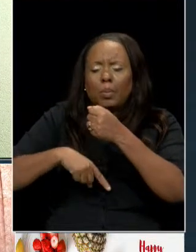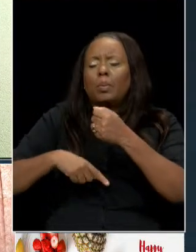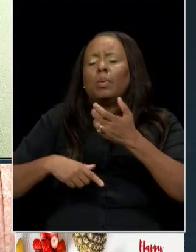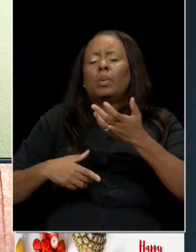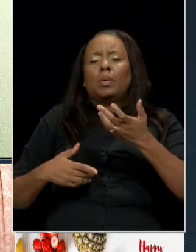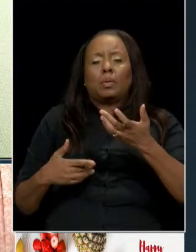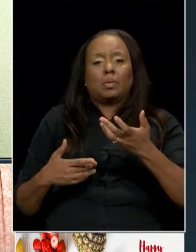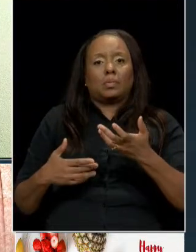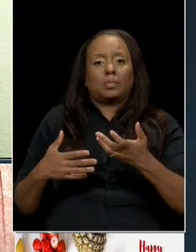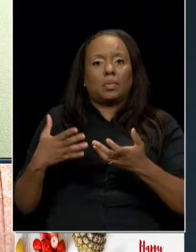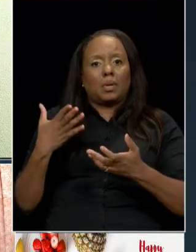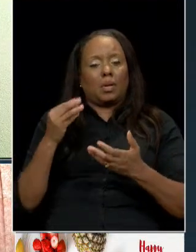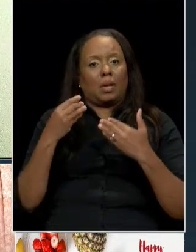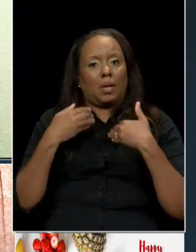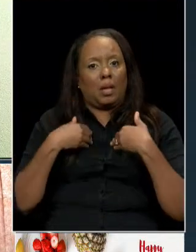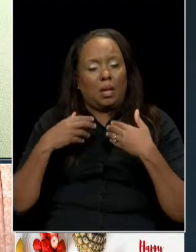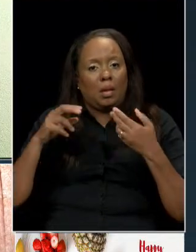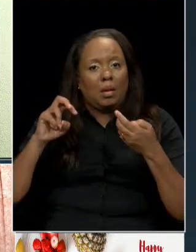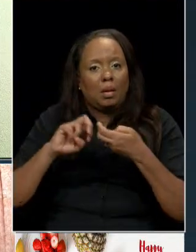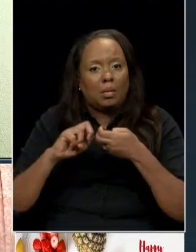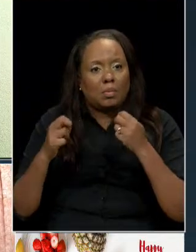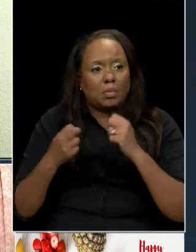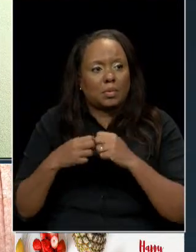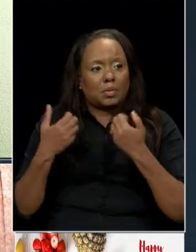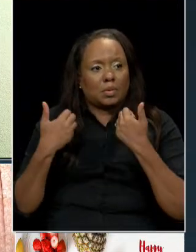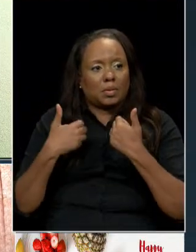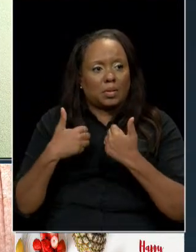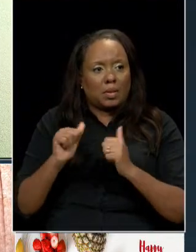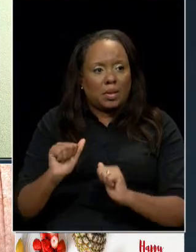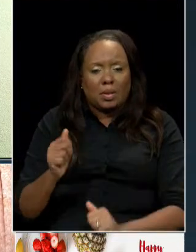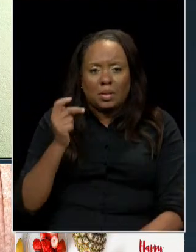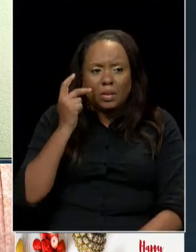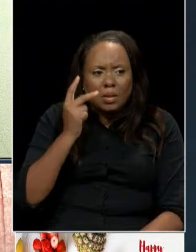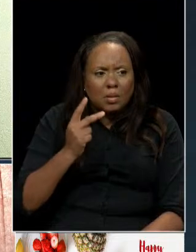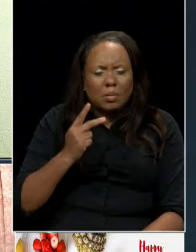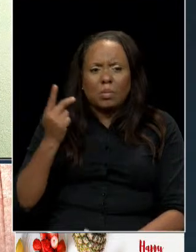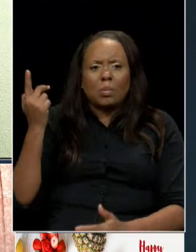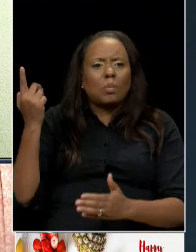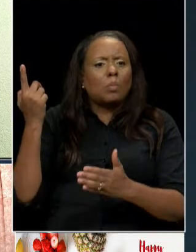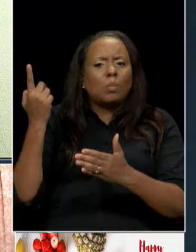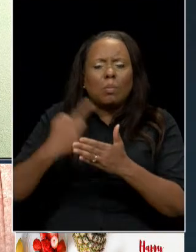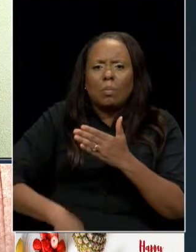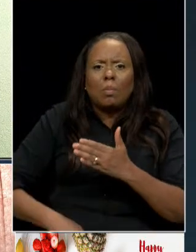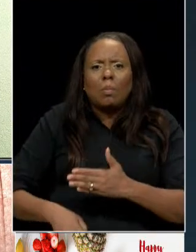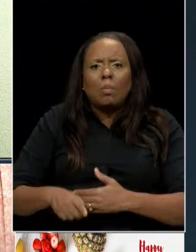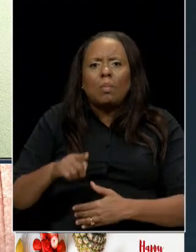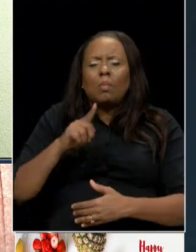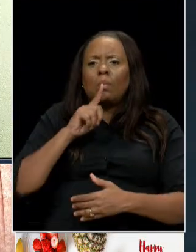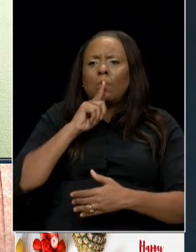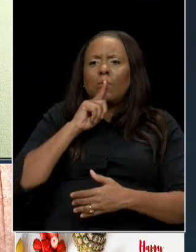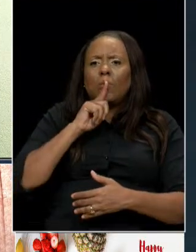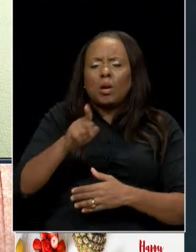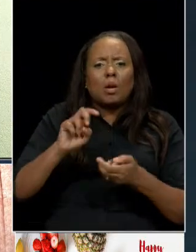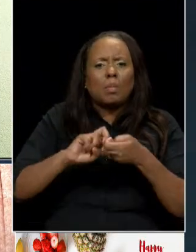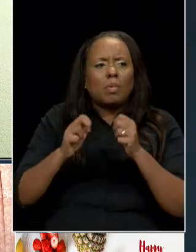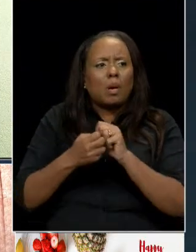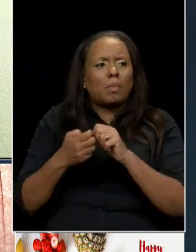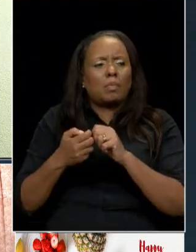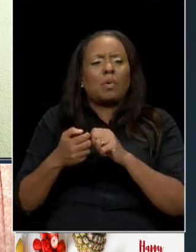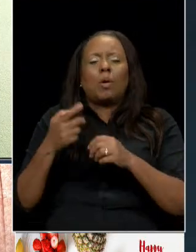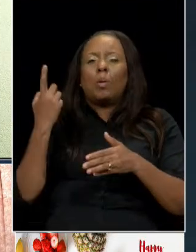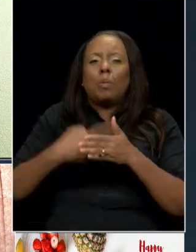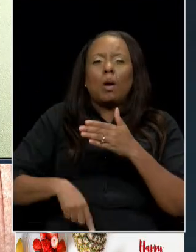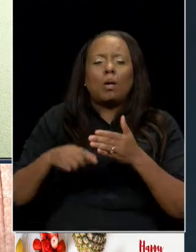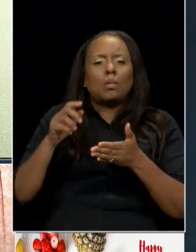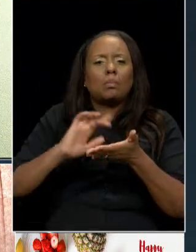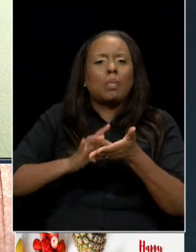to identify, he says, exactly what was the medication, the mix of medication that would work for him.